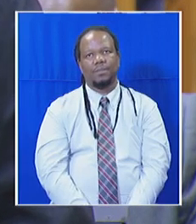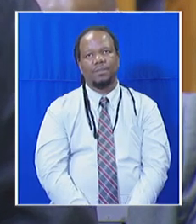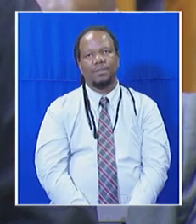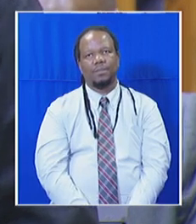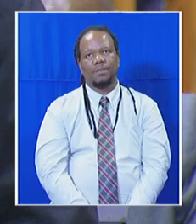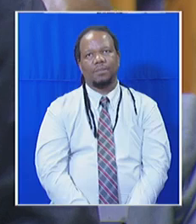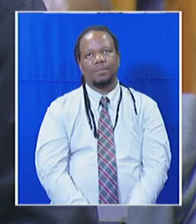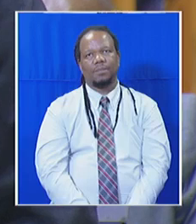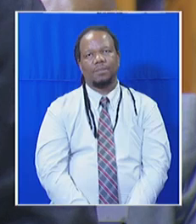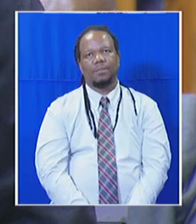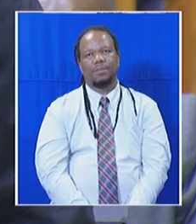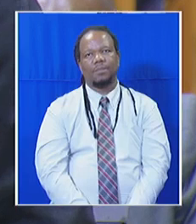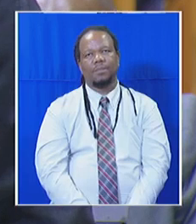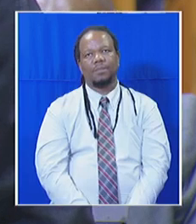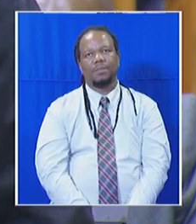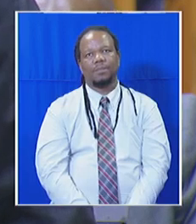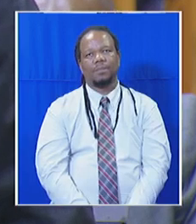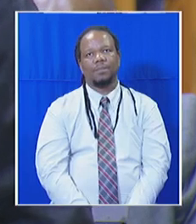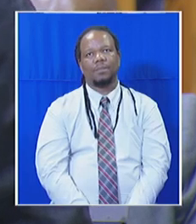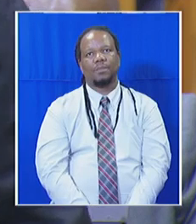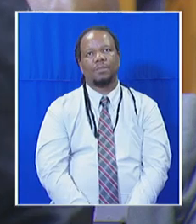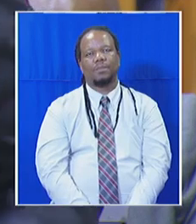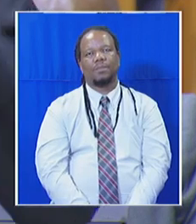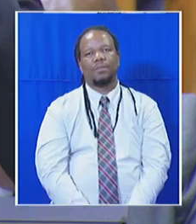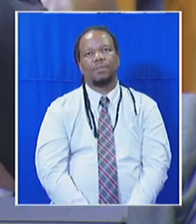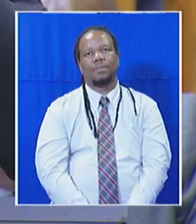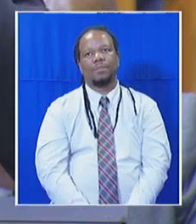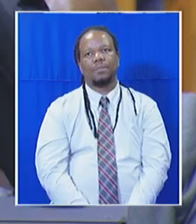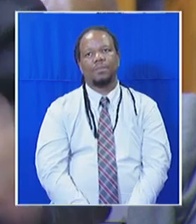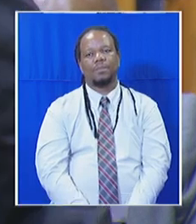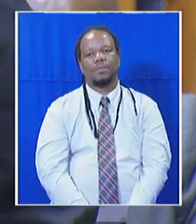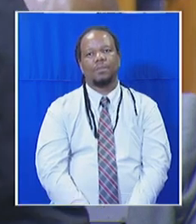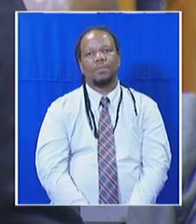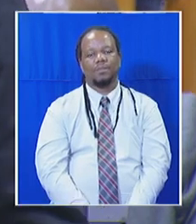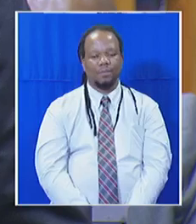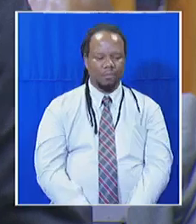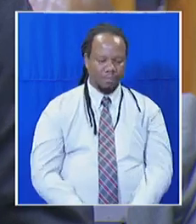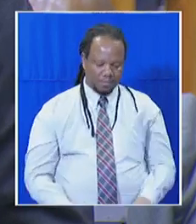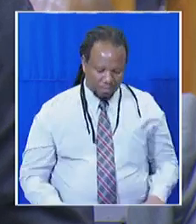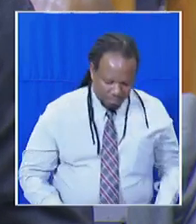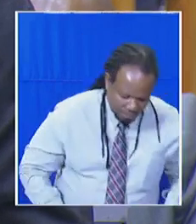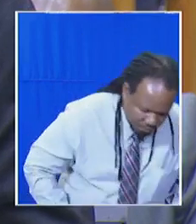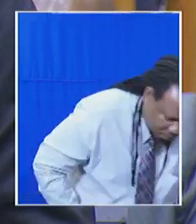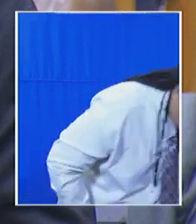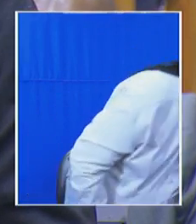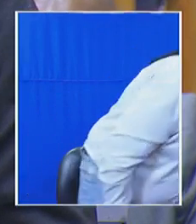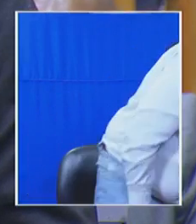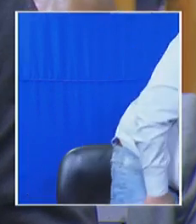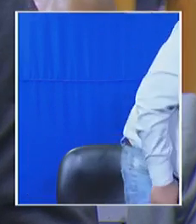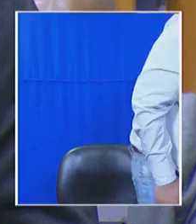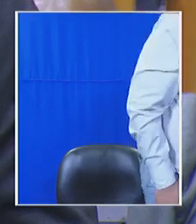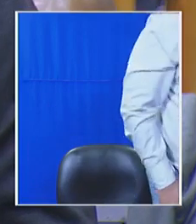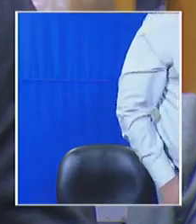ukubuyisana umsebenzi wonke umuntu okhona la kulelizwe lakithi. Kufanele sonke siqonde